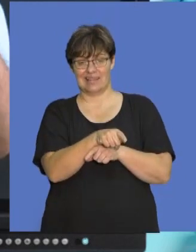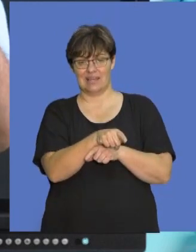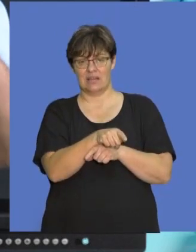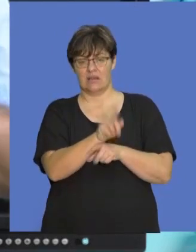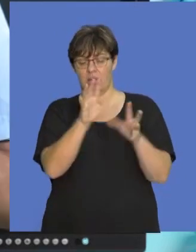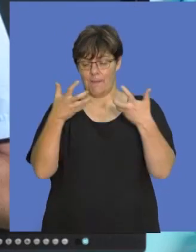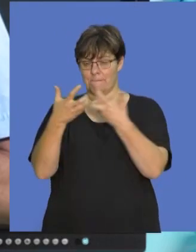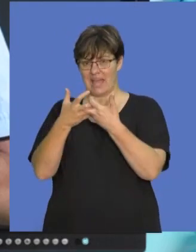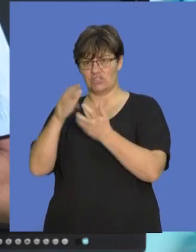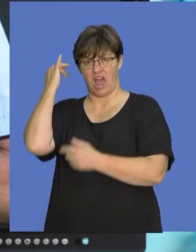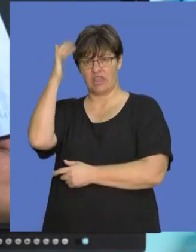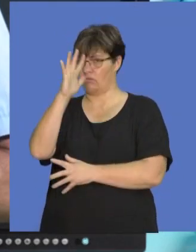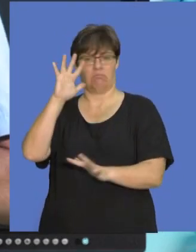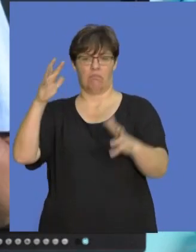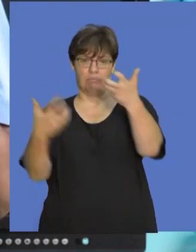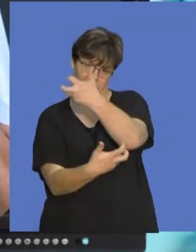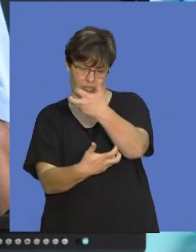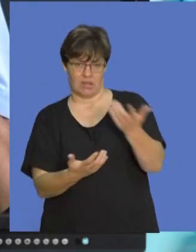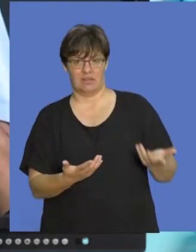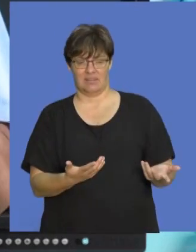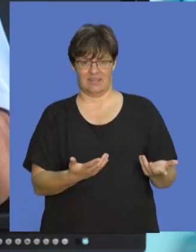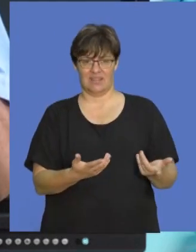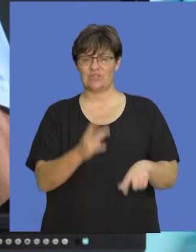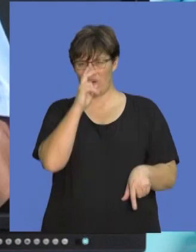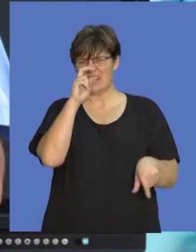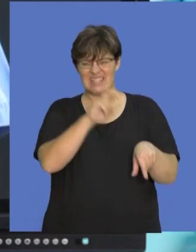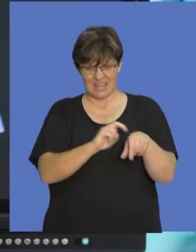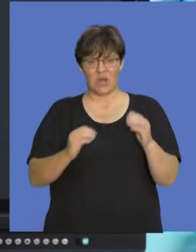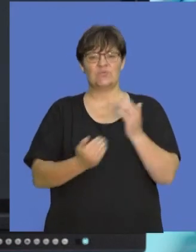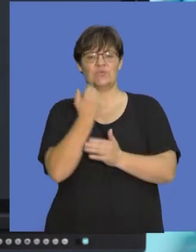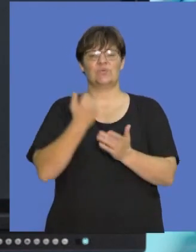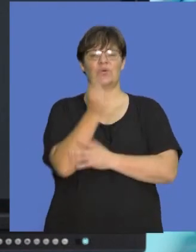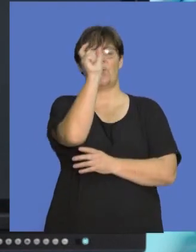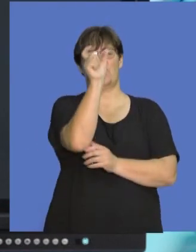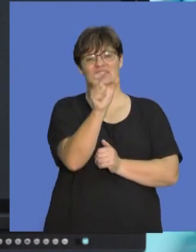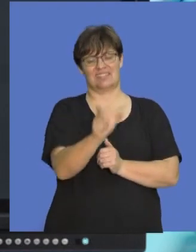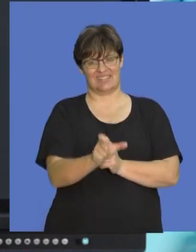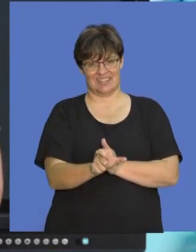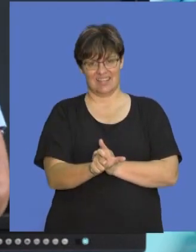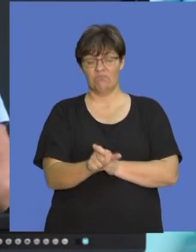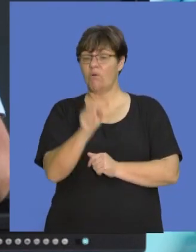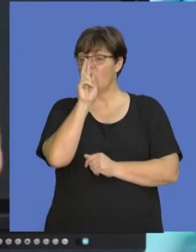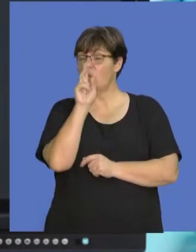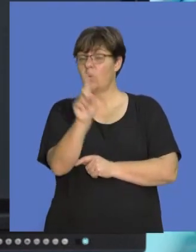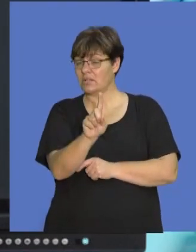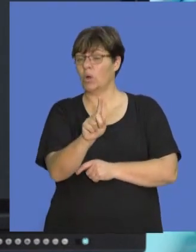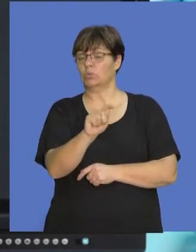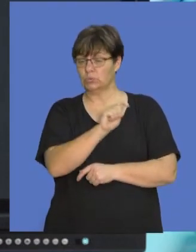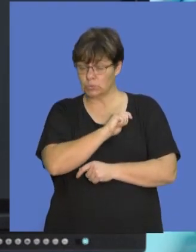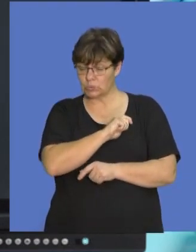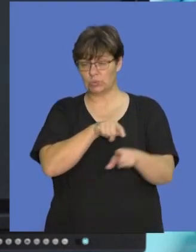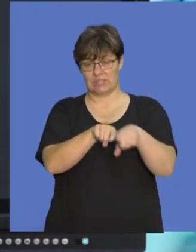doesn't match with the theory. And so we need some new terminology when we're looking at